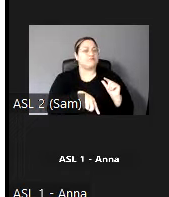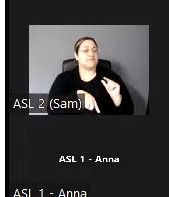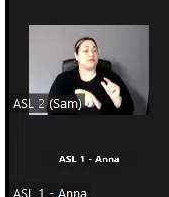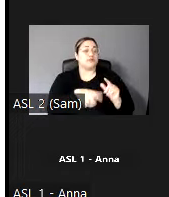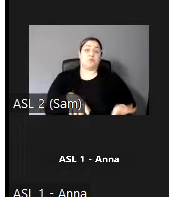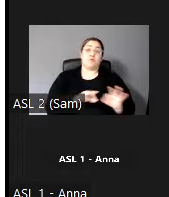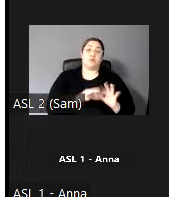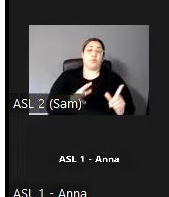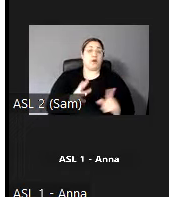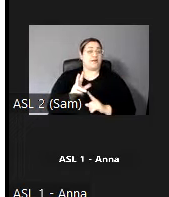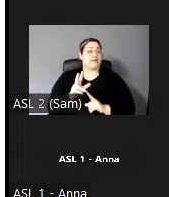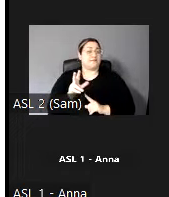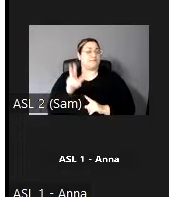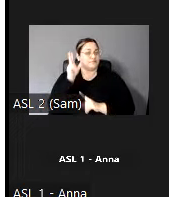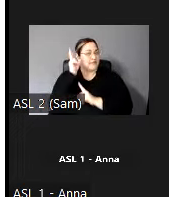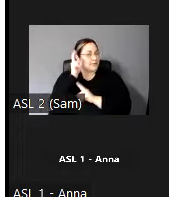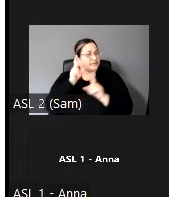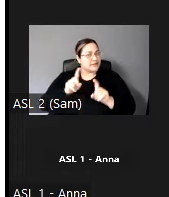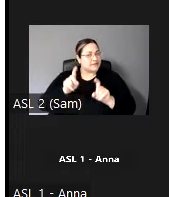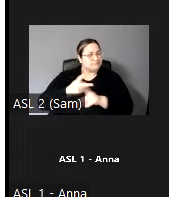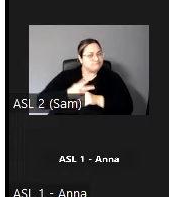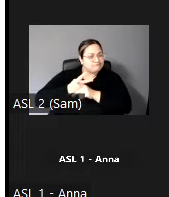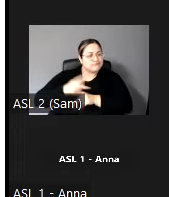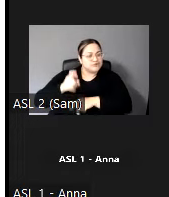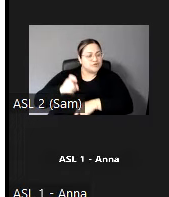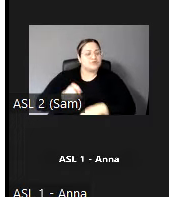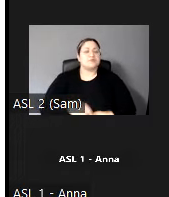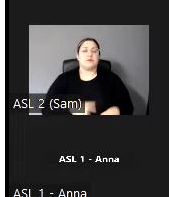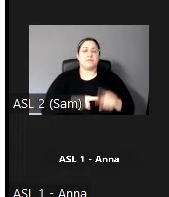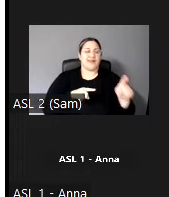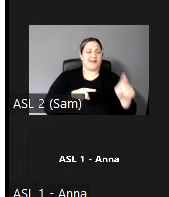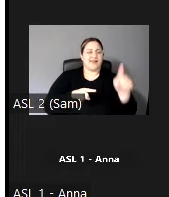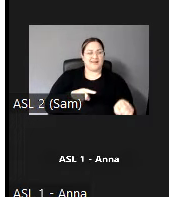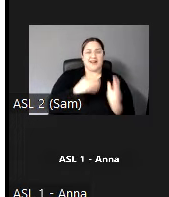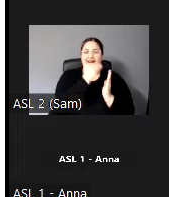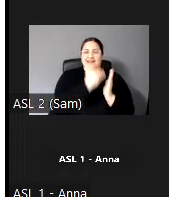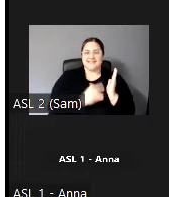etc. Again, these are all available online and through the slides.